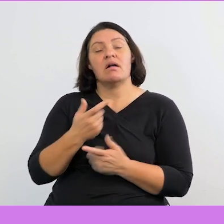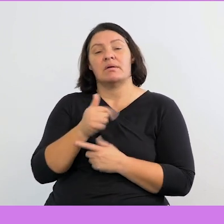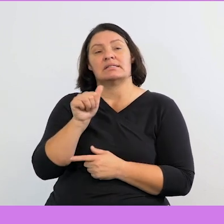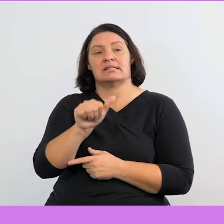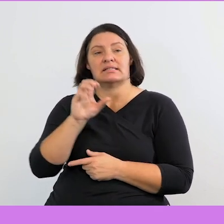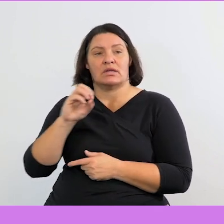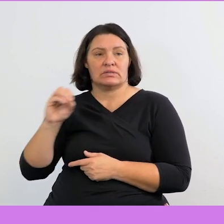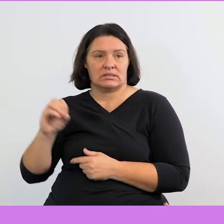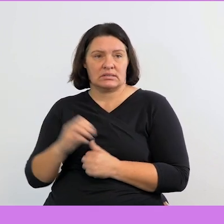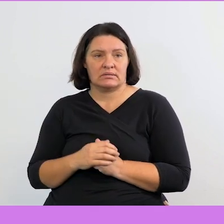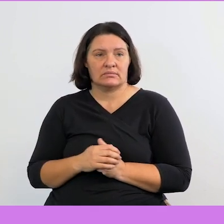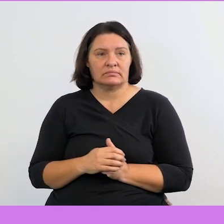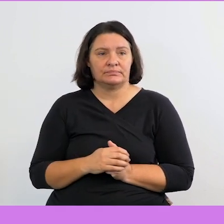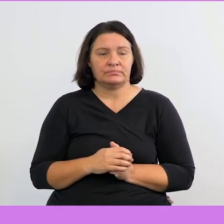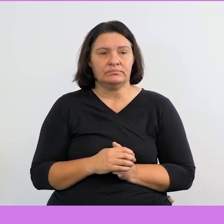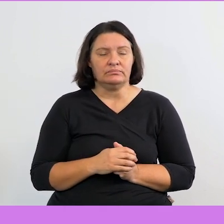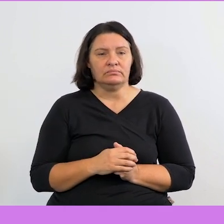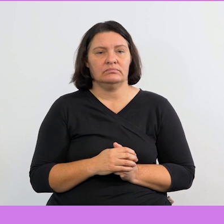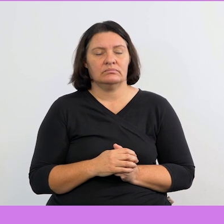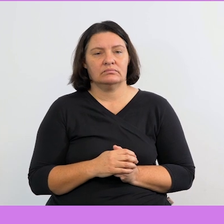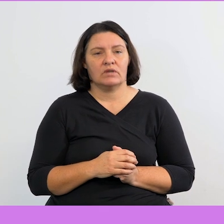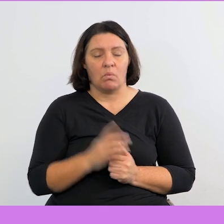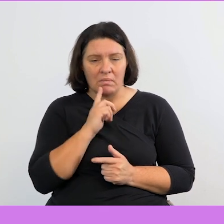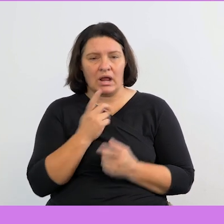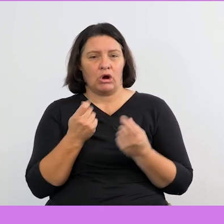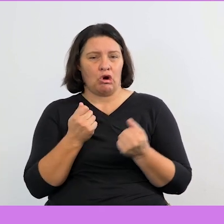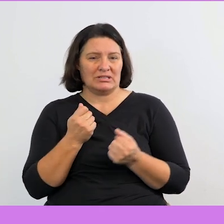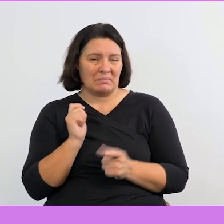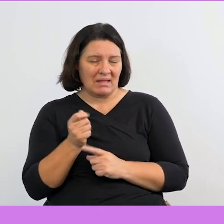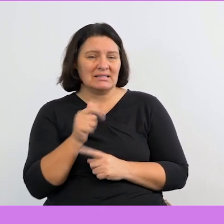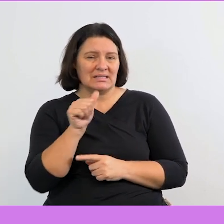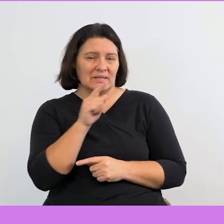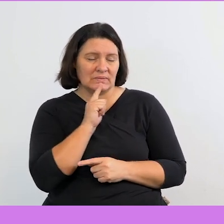be 6,000. So I go 400, 6,000.